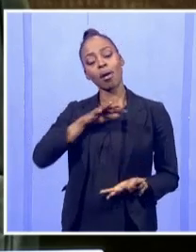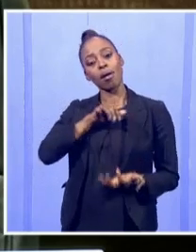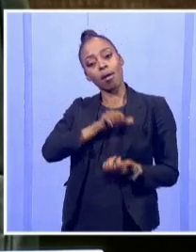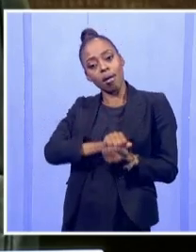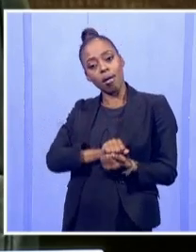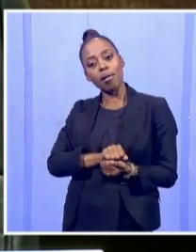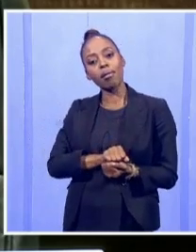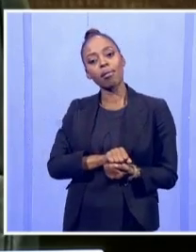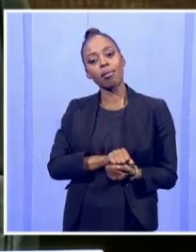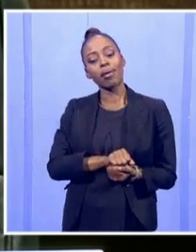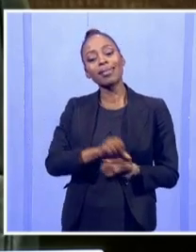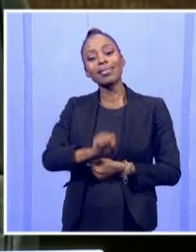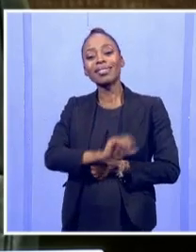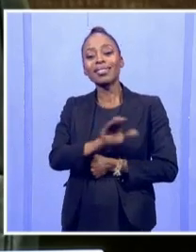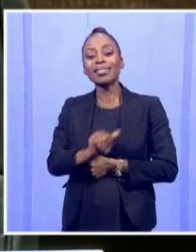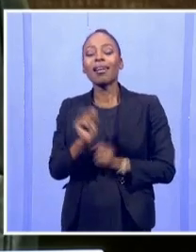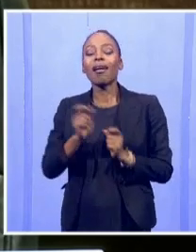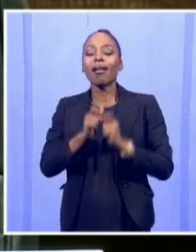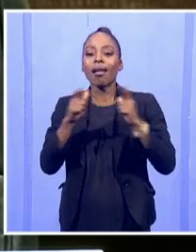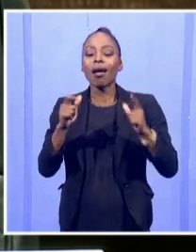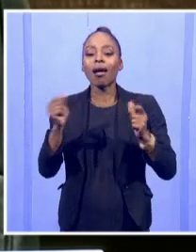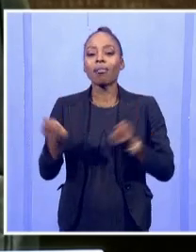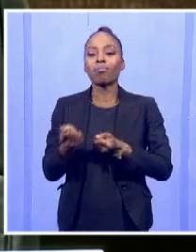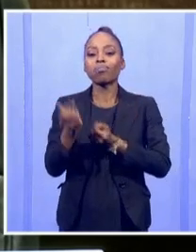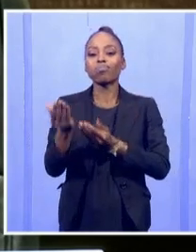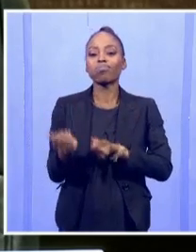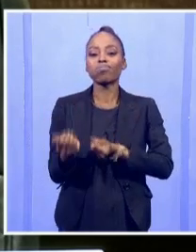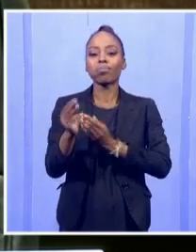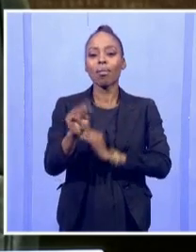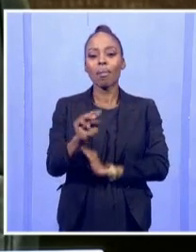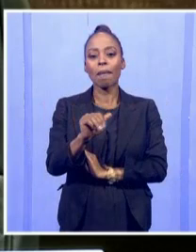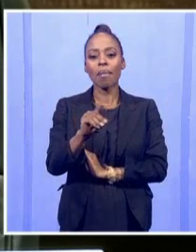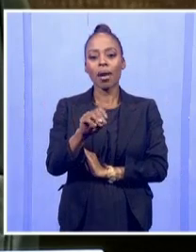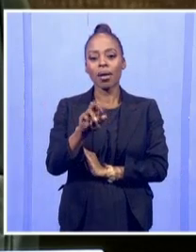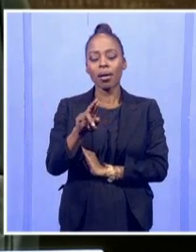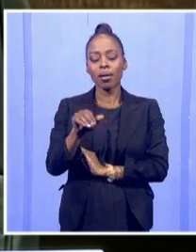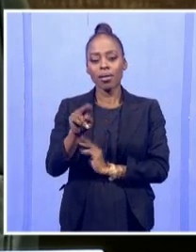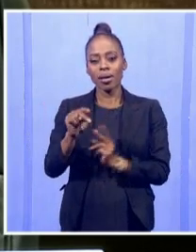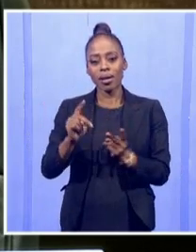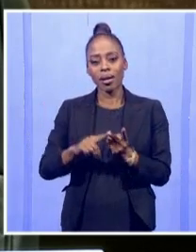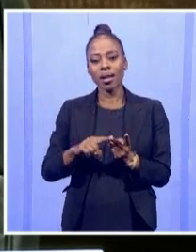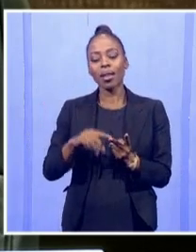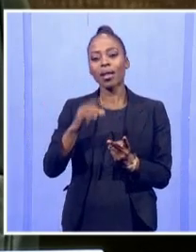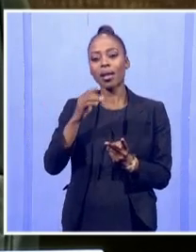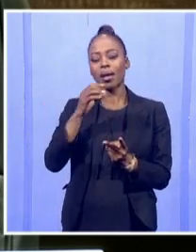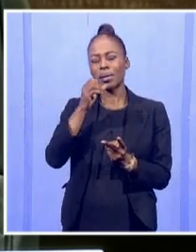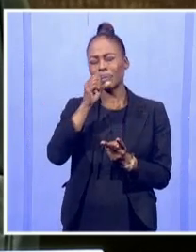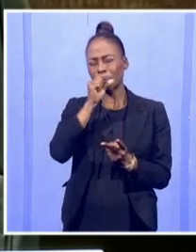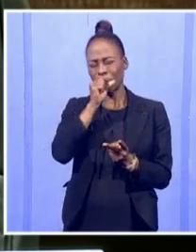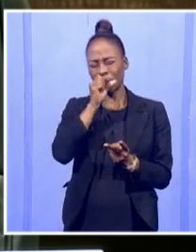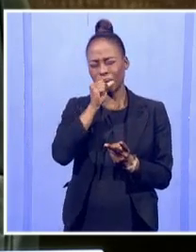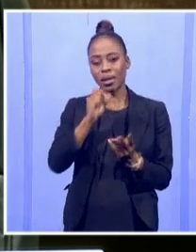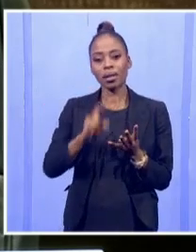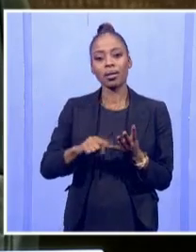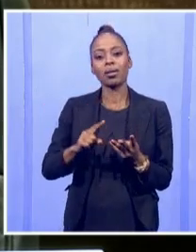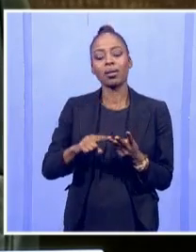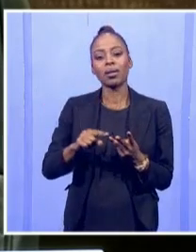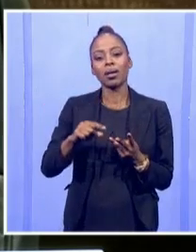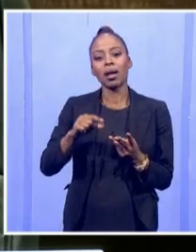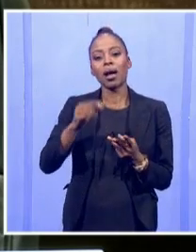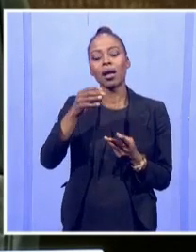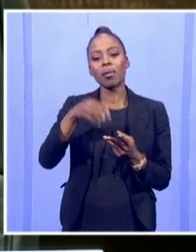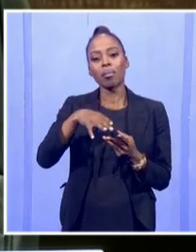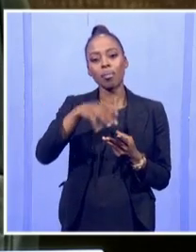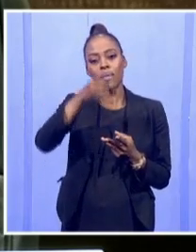Excellency, South Africa is already the largest supplier of mandarins, of lemons and pears to the Saudi market. But the scope